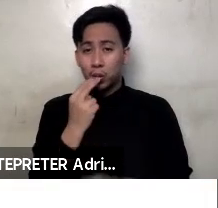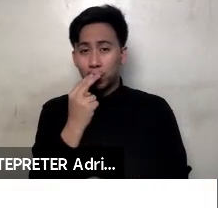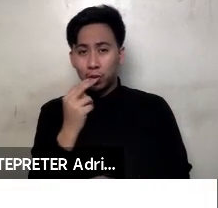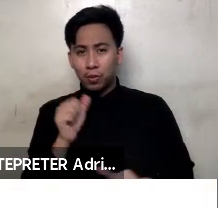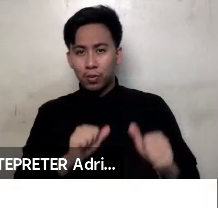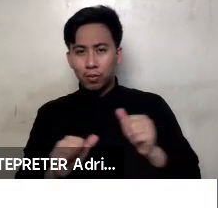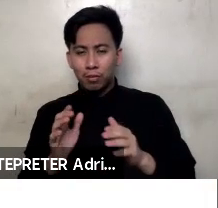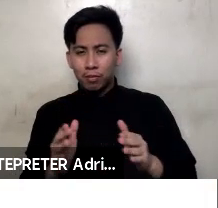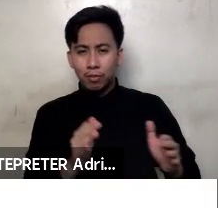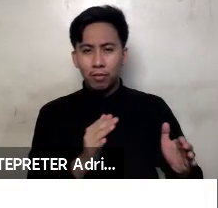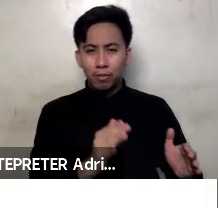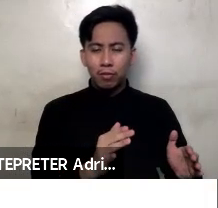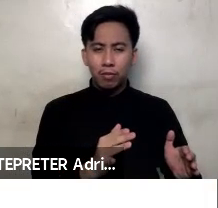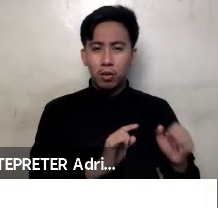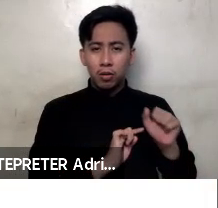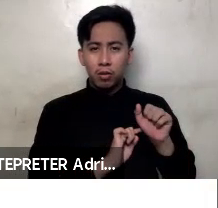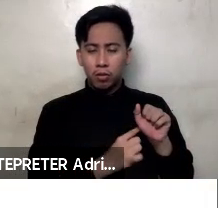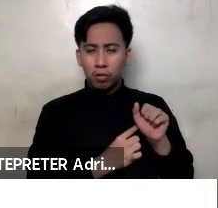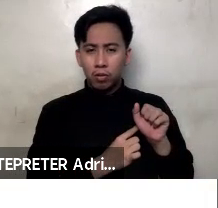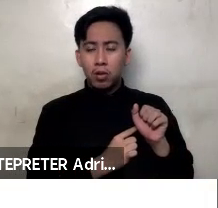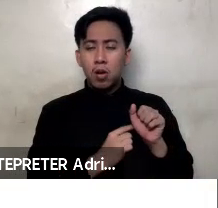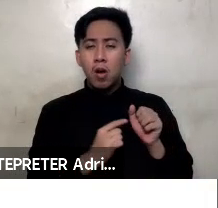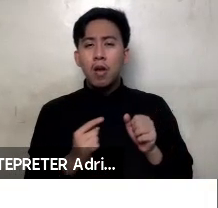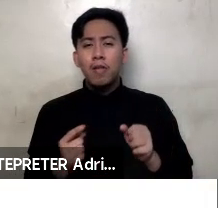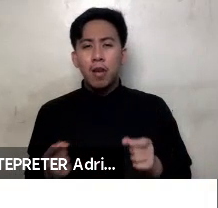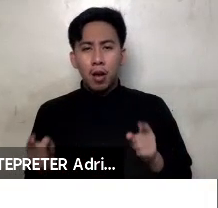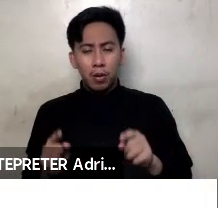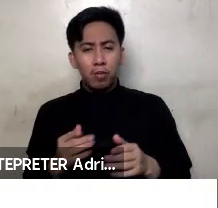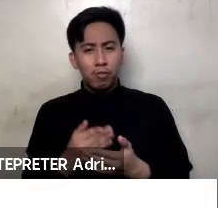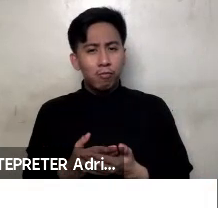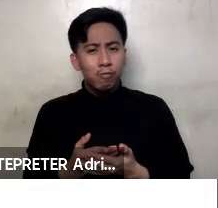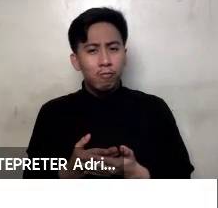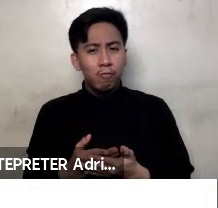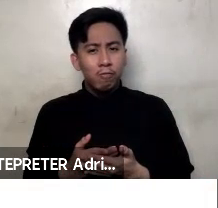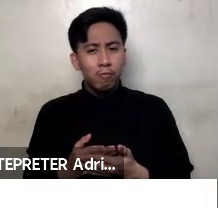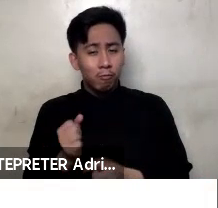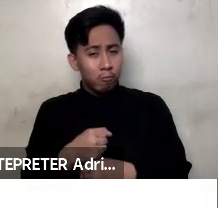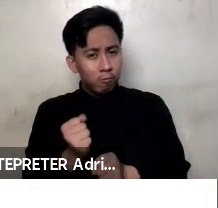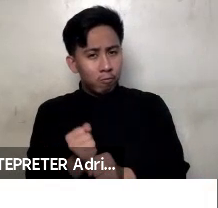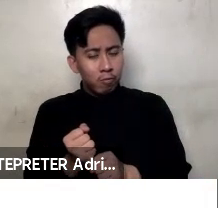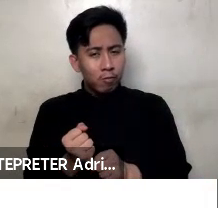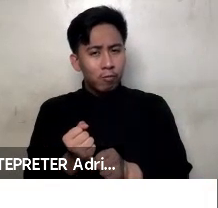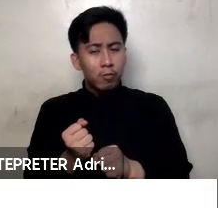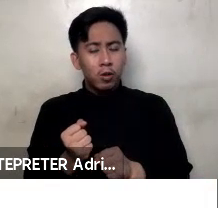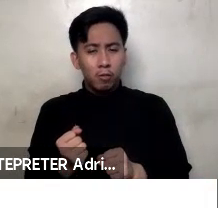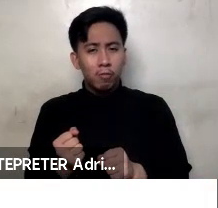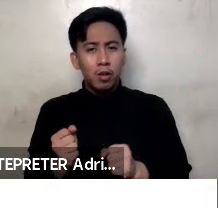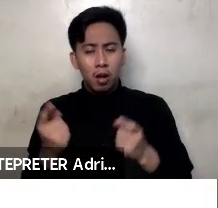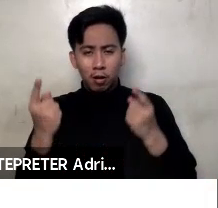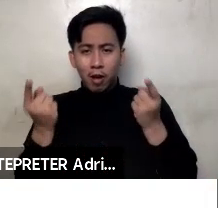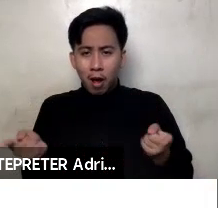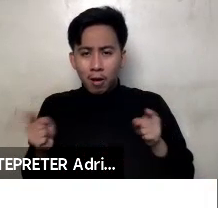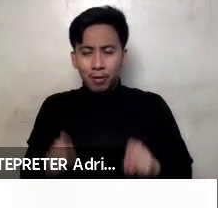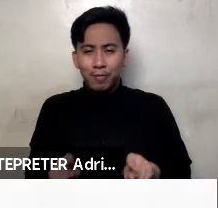was the fruit of reactivating our City Nutrition Council and making it functional. This is